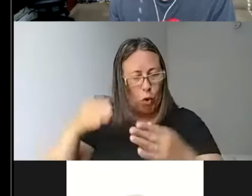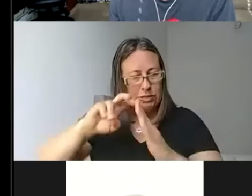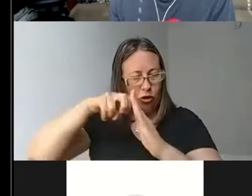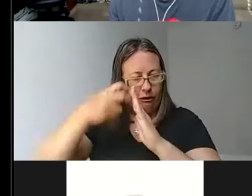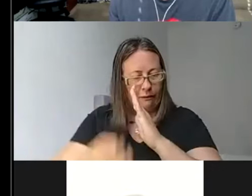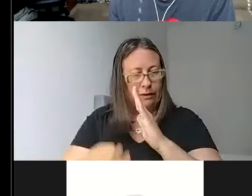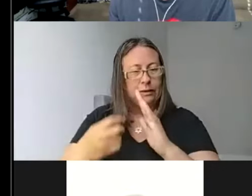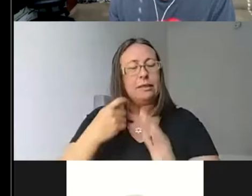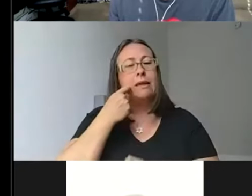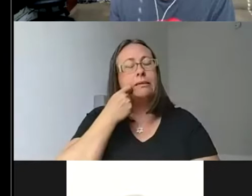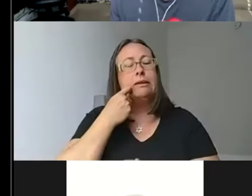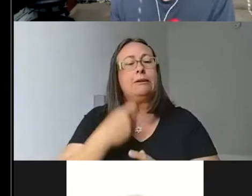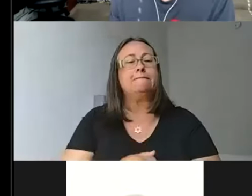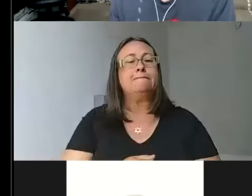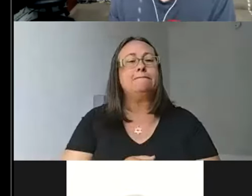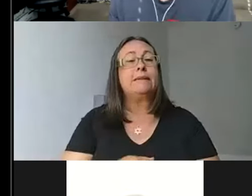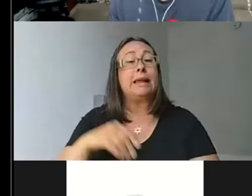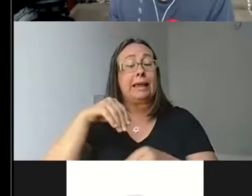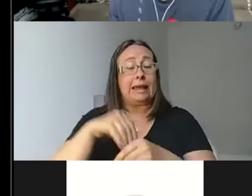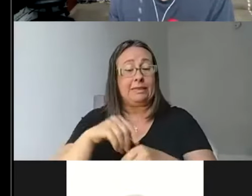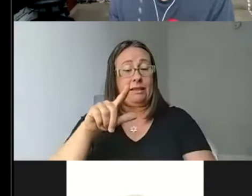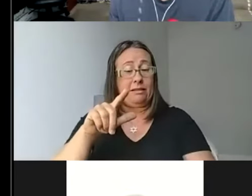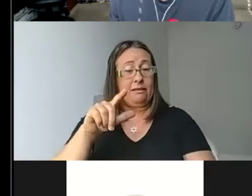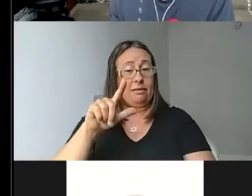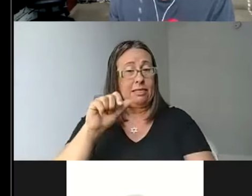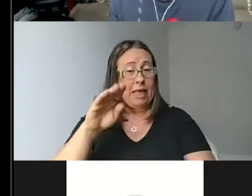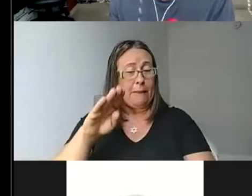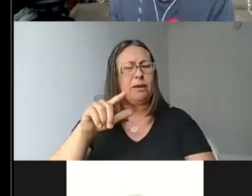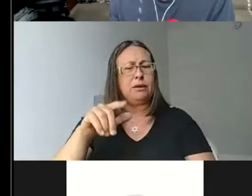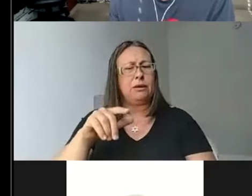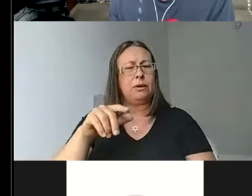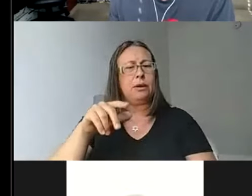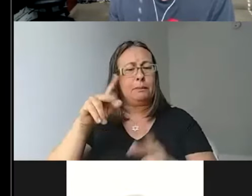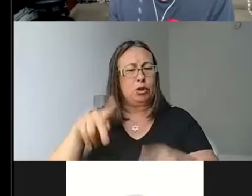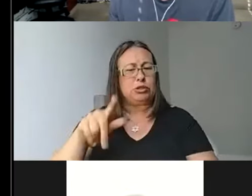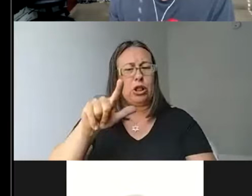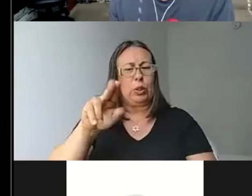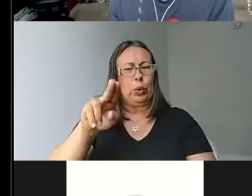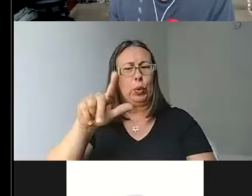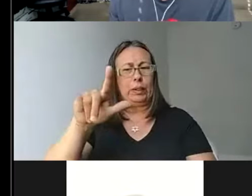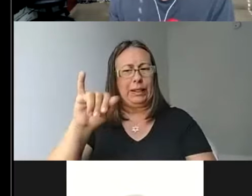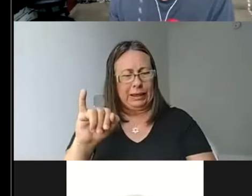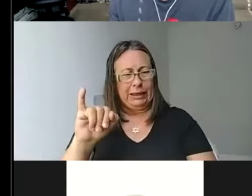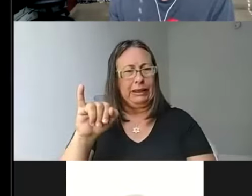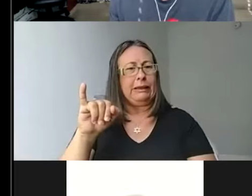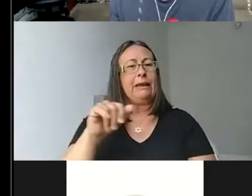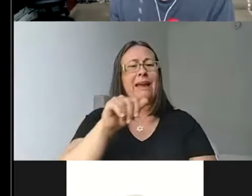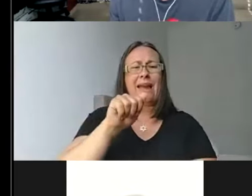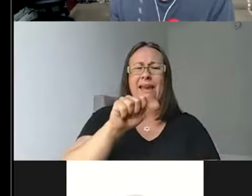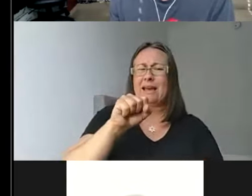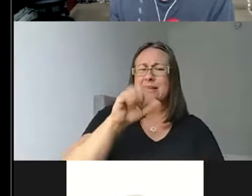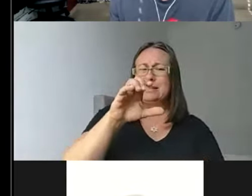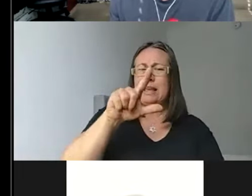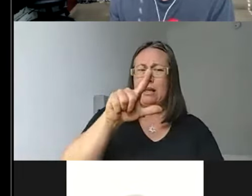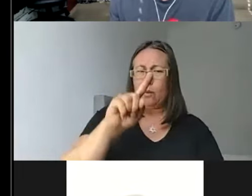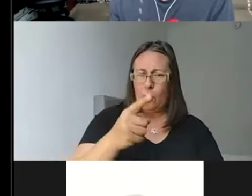lately. Luli in the lab has followed up with that and showed that ASCL1, we knew already that it was really